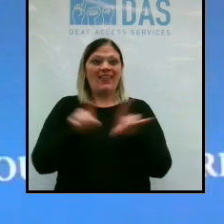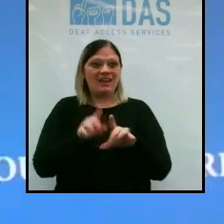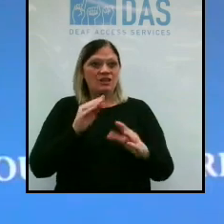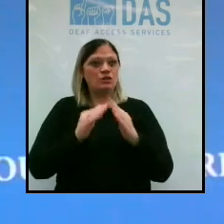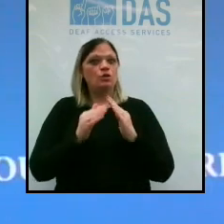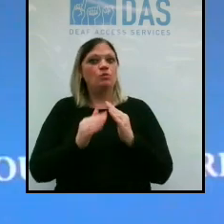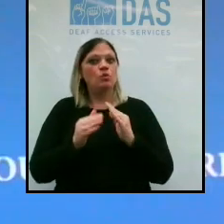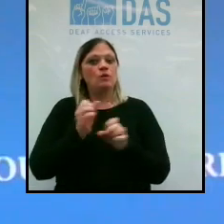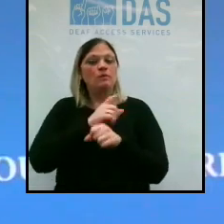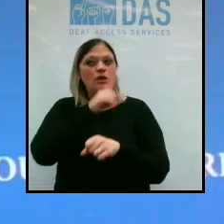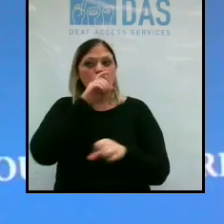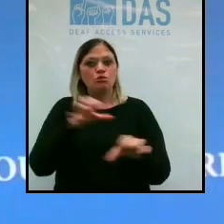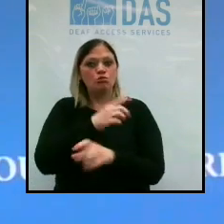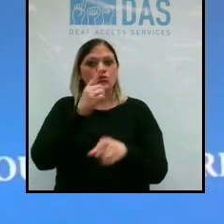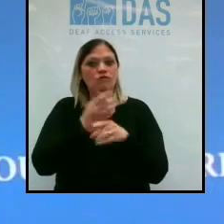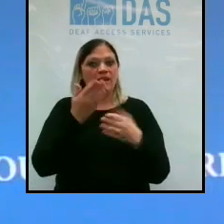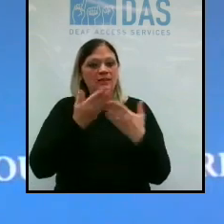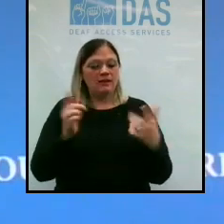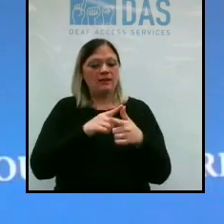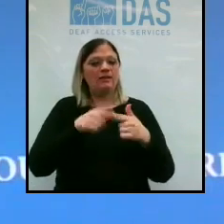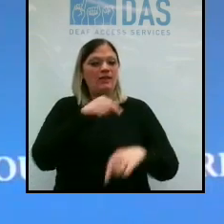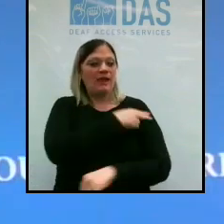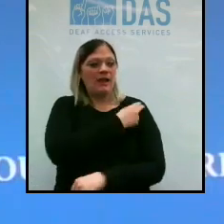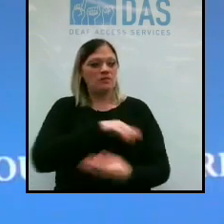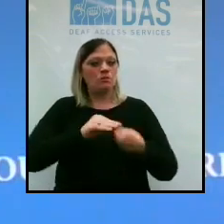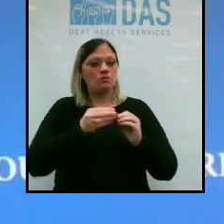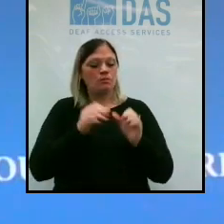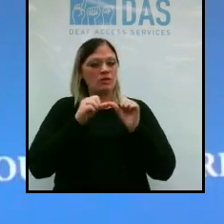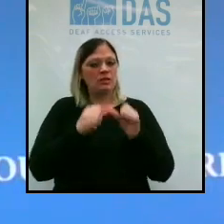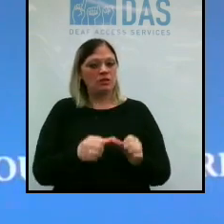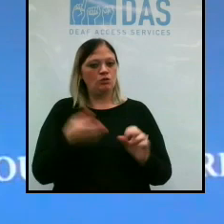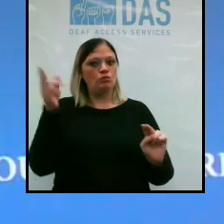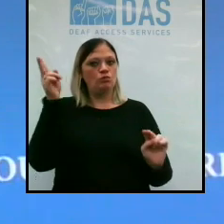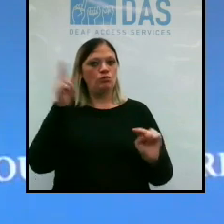by ensuring we do the right thing so our hospitalization numbers continue to go down.